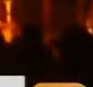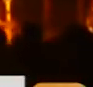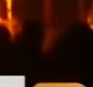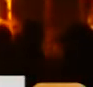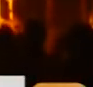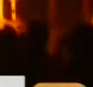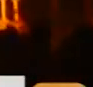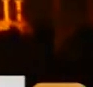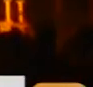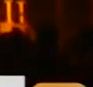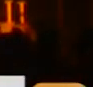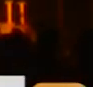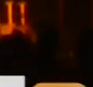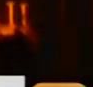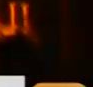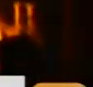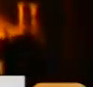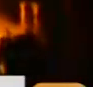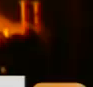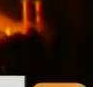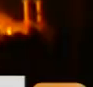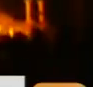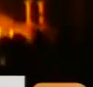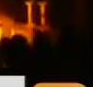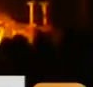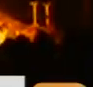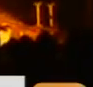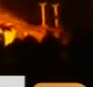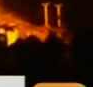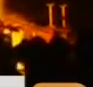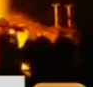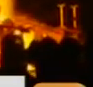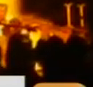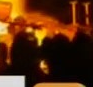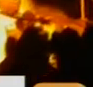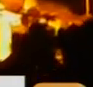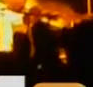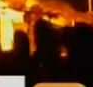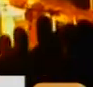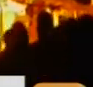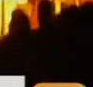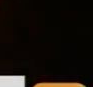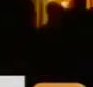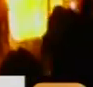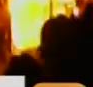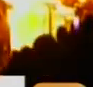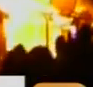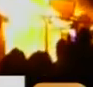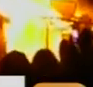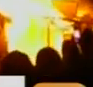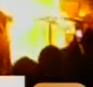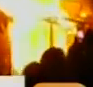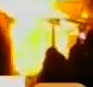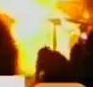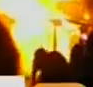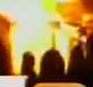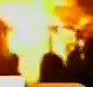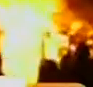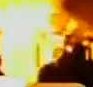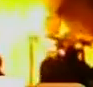Welcome back to Sunday Live. You're looking at live pictures there of Kijiji Village in Southland, Langata. This fire has